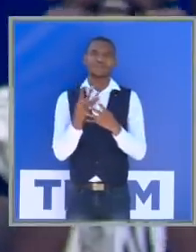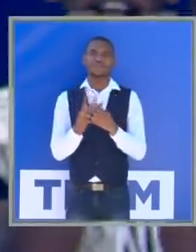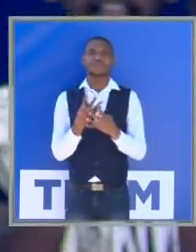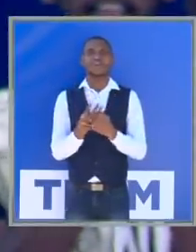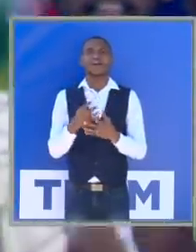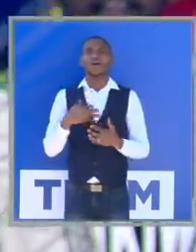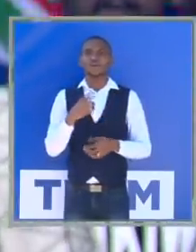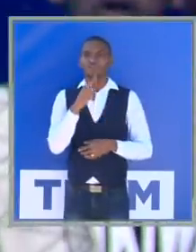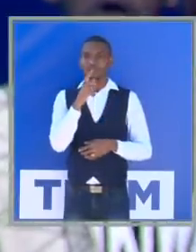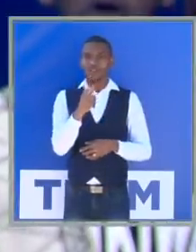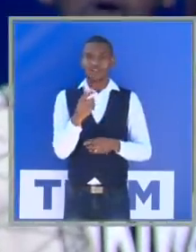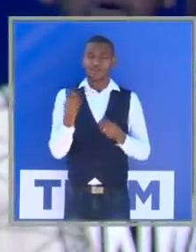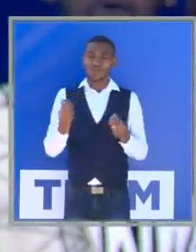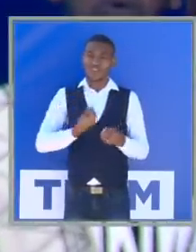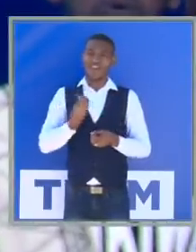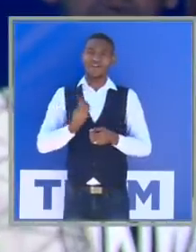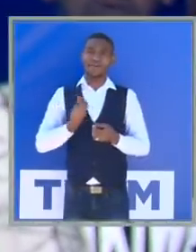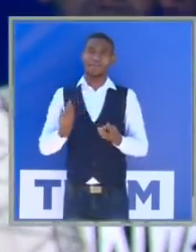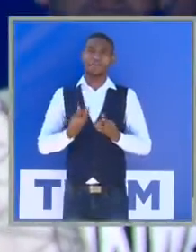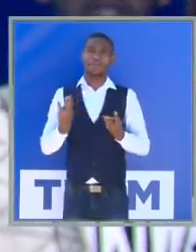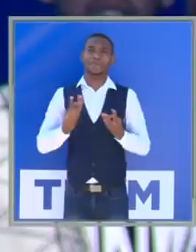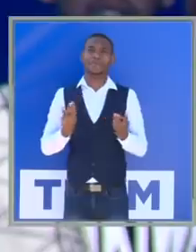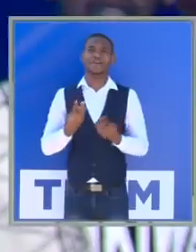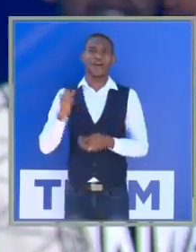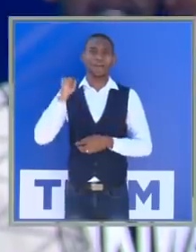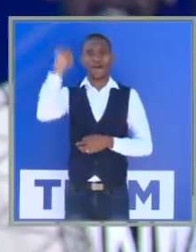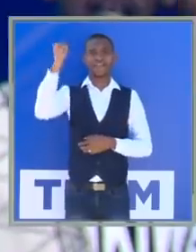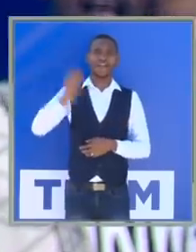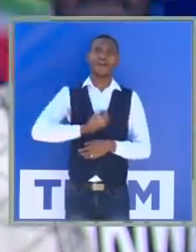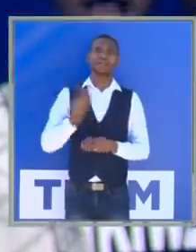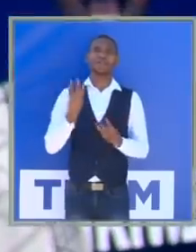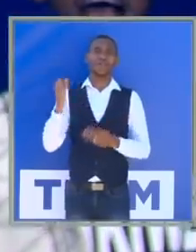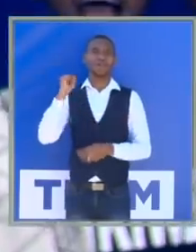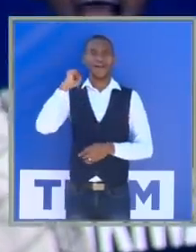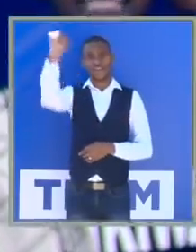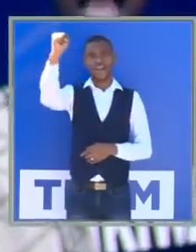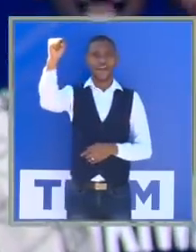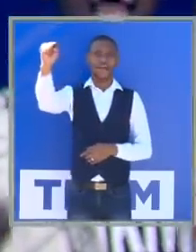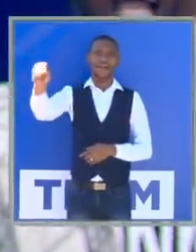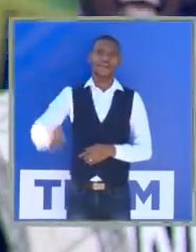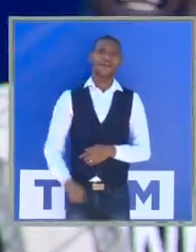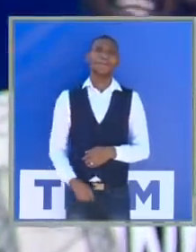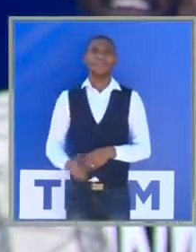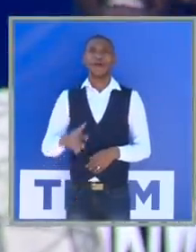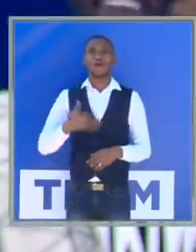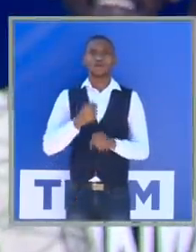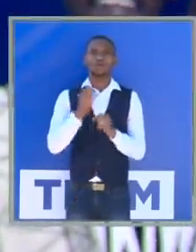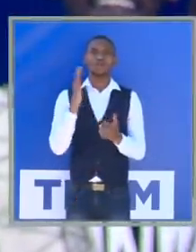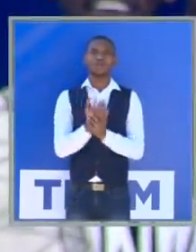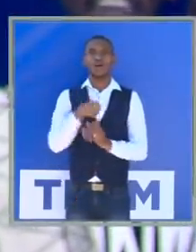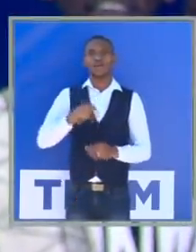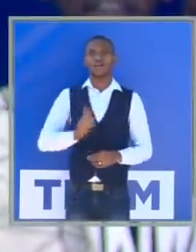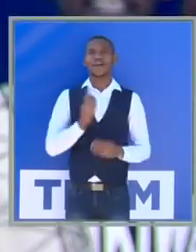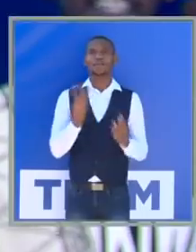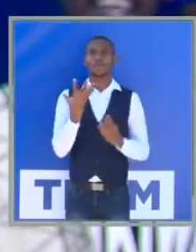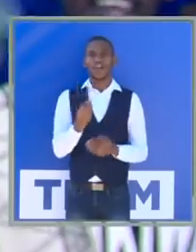And I want to say to young people, Amanda, young people, Amanda! I want to make sure young people will